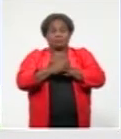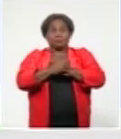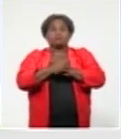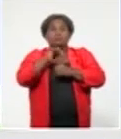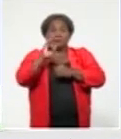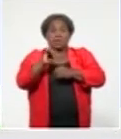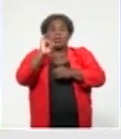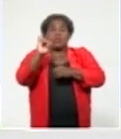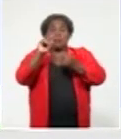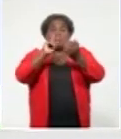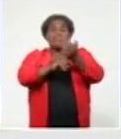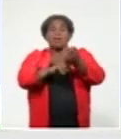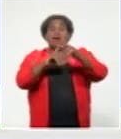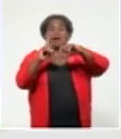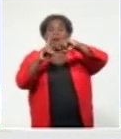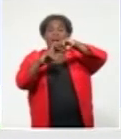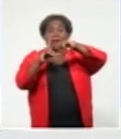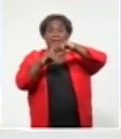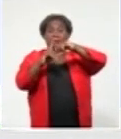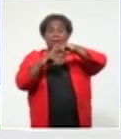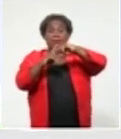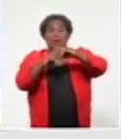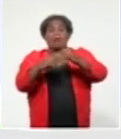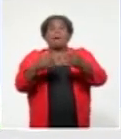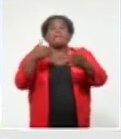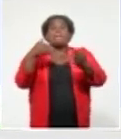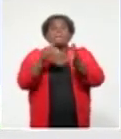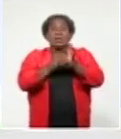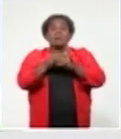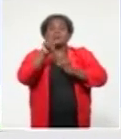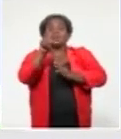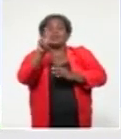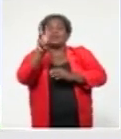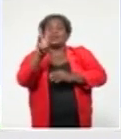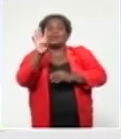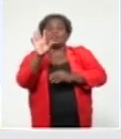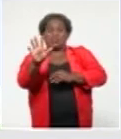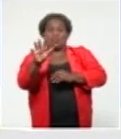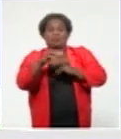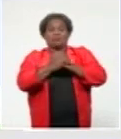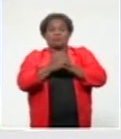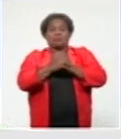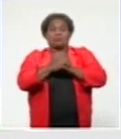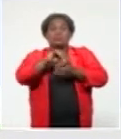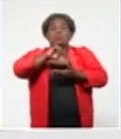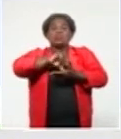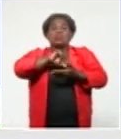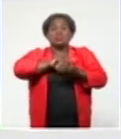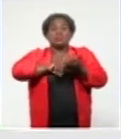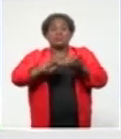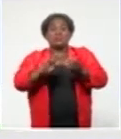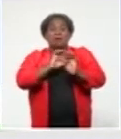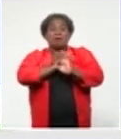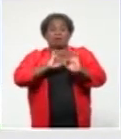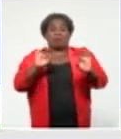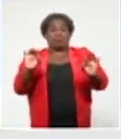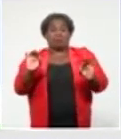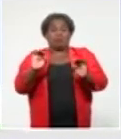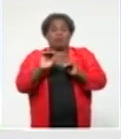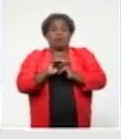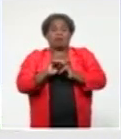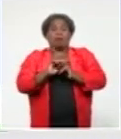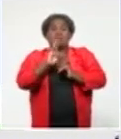1,135. At the Provincial Center of Hygiene, Epidemiology and Microbiology of Villa Clara, 847.